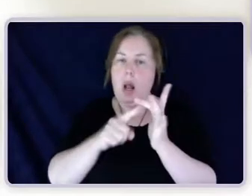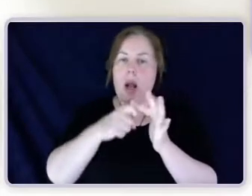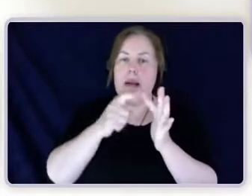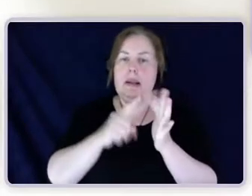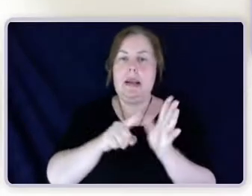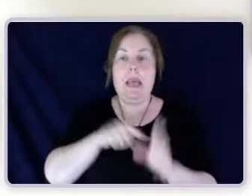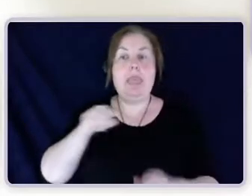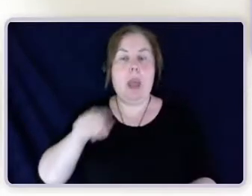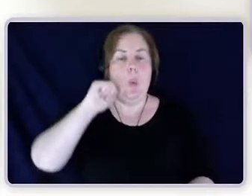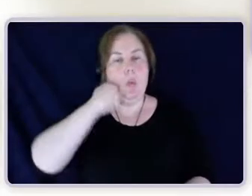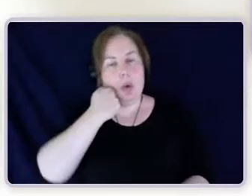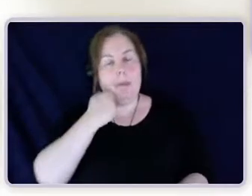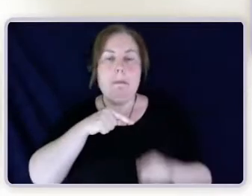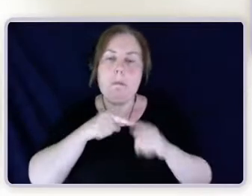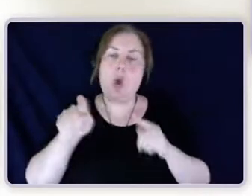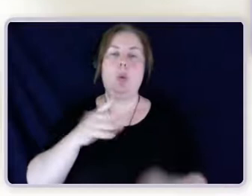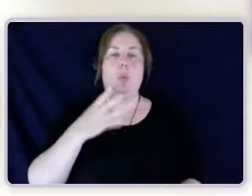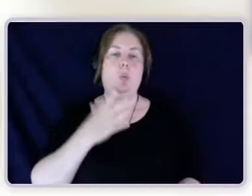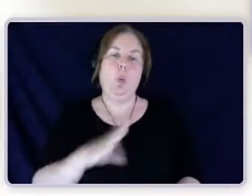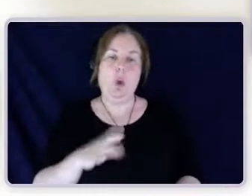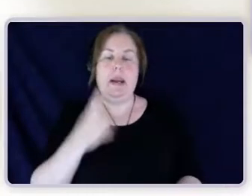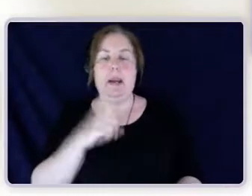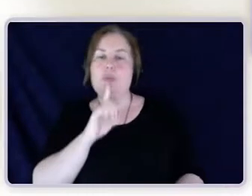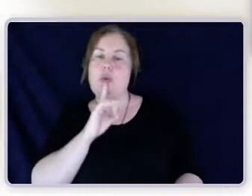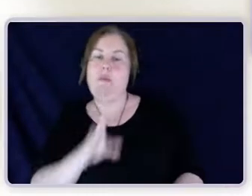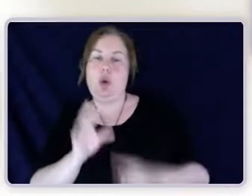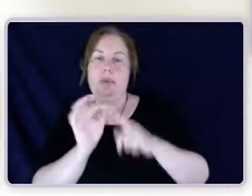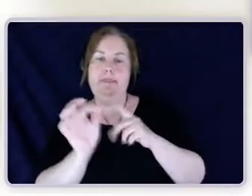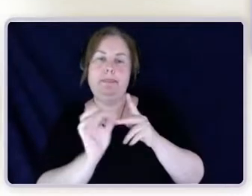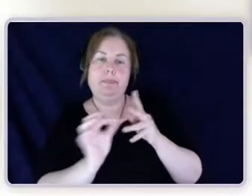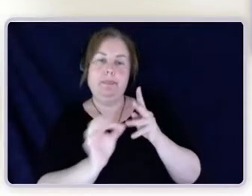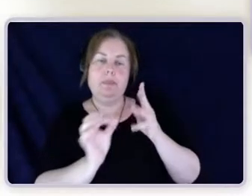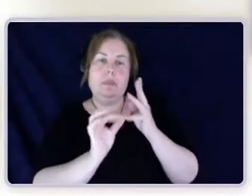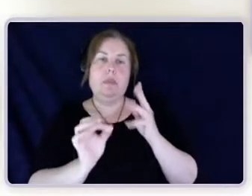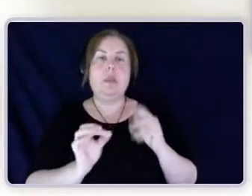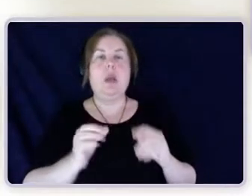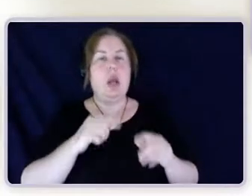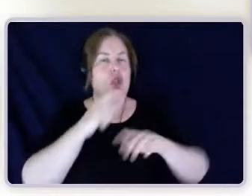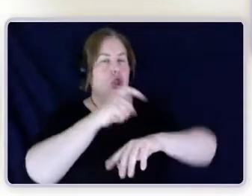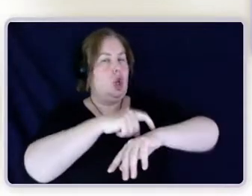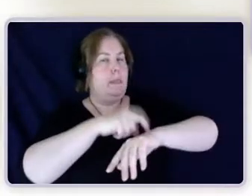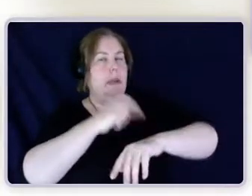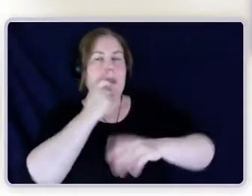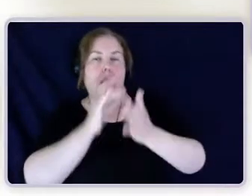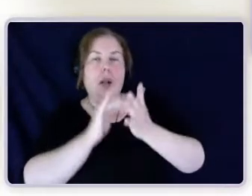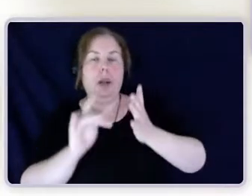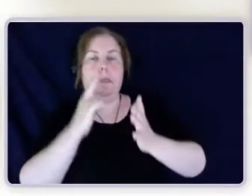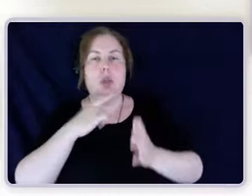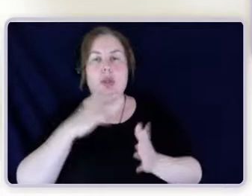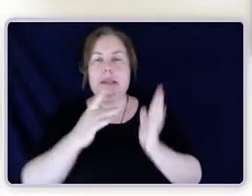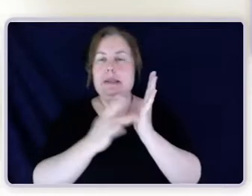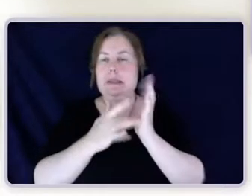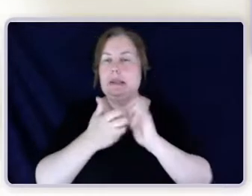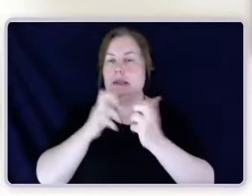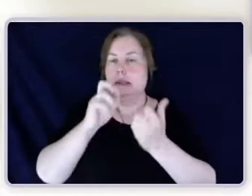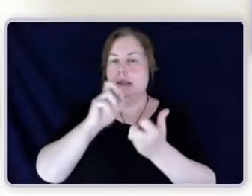I'm just mindful of the time because we had the technical difficulties before, but I think we might be able to go over